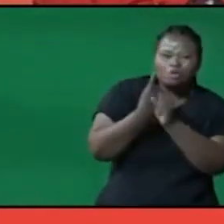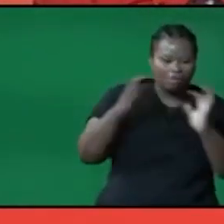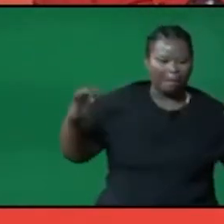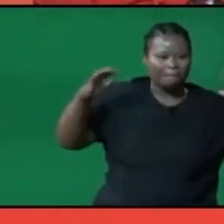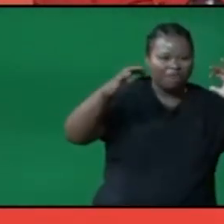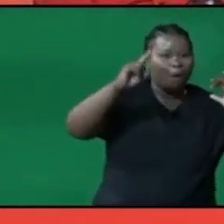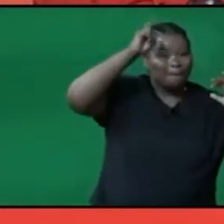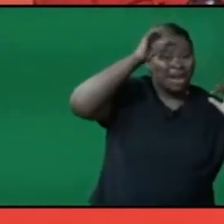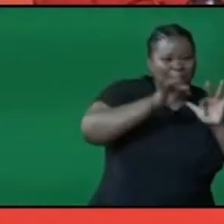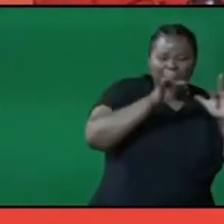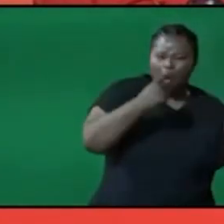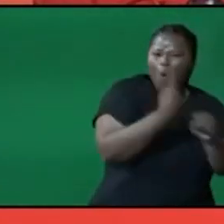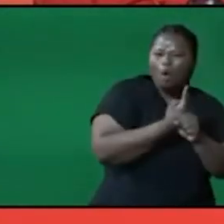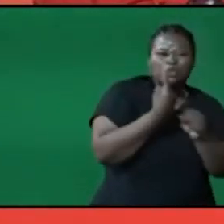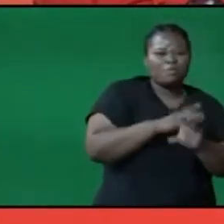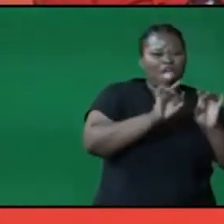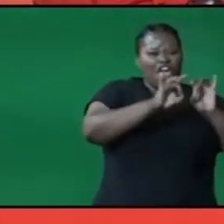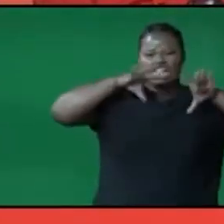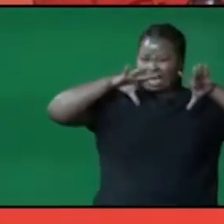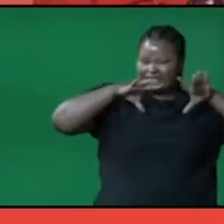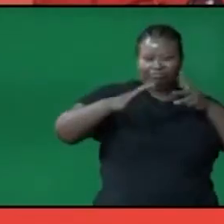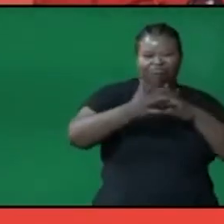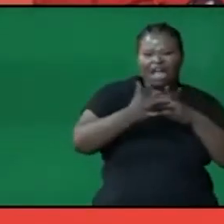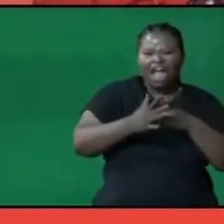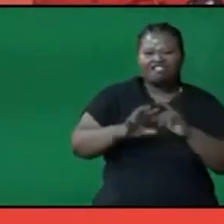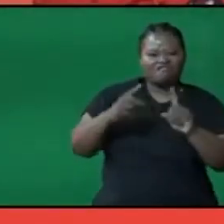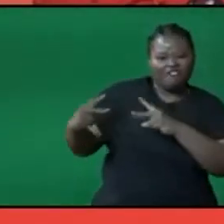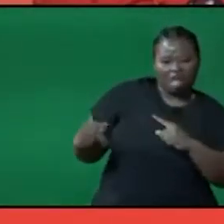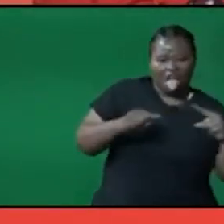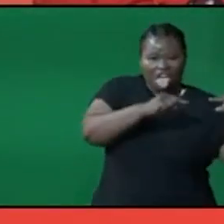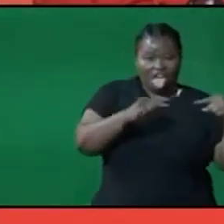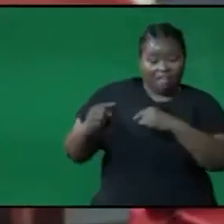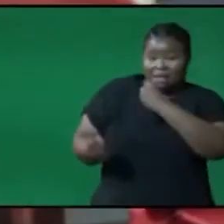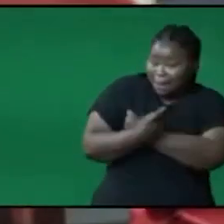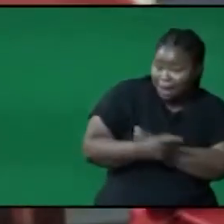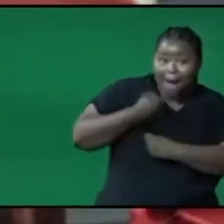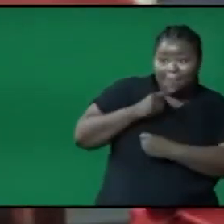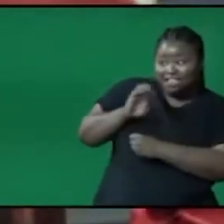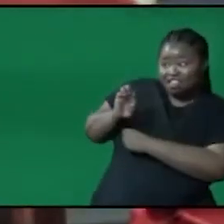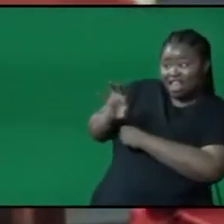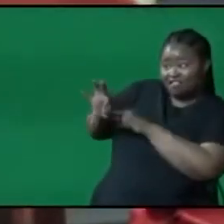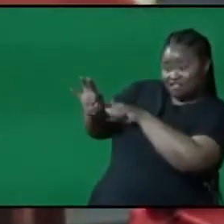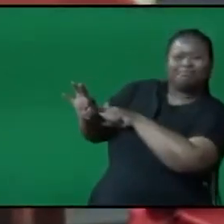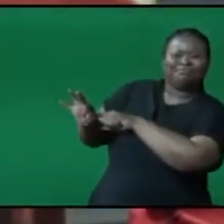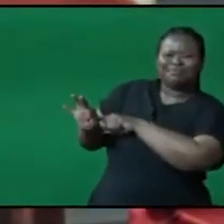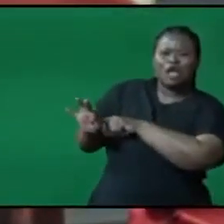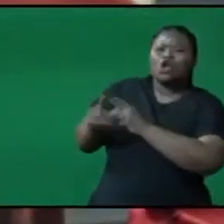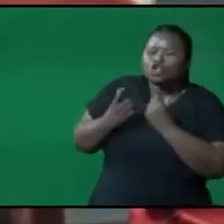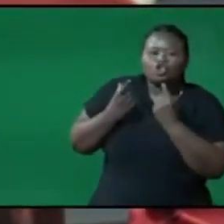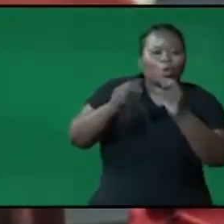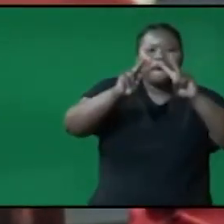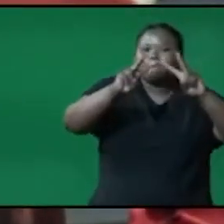people to be characterized by hatred, slander, and fighting. And because of the EFF has run a